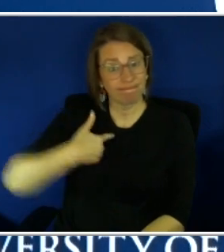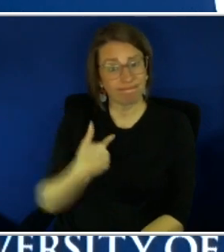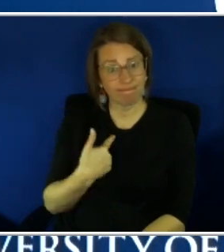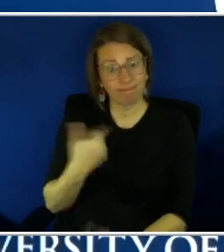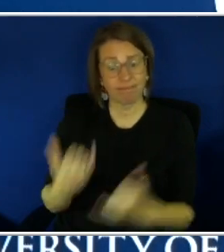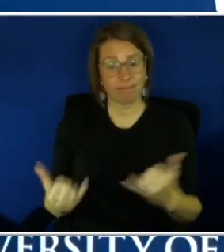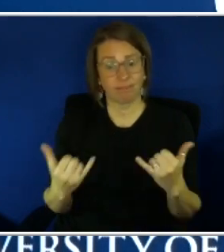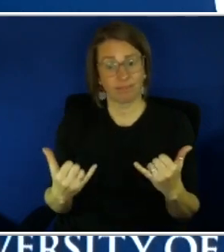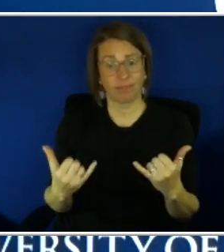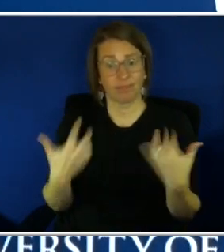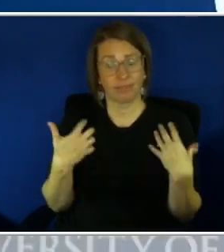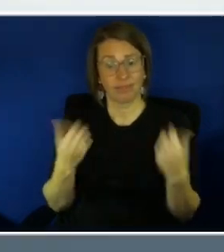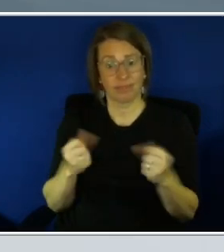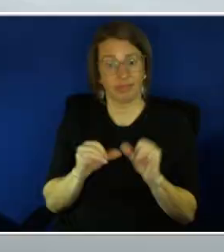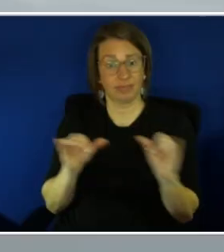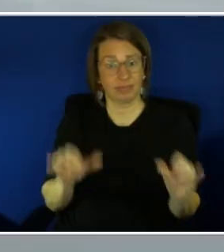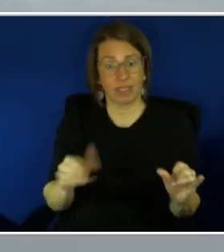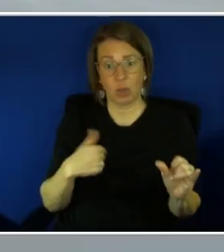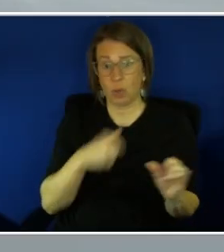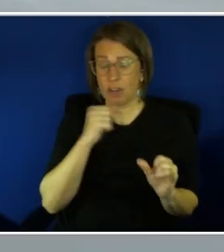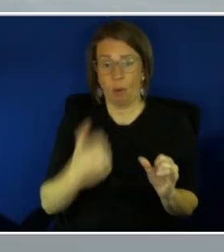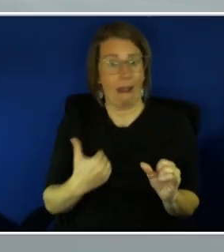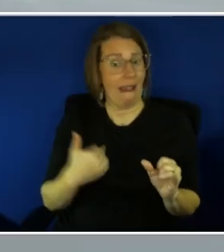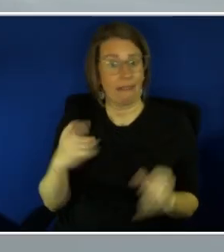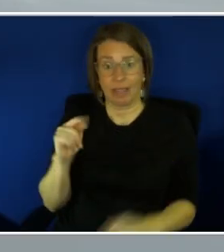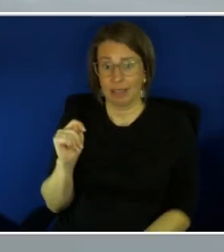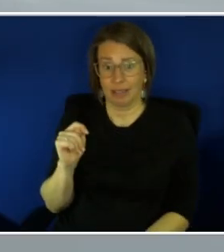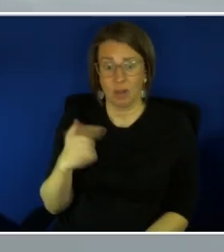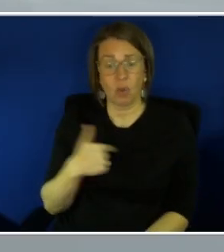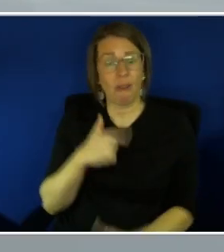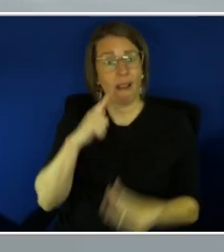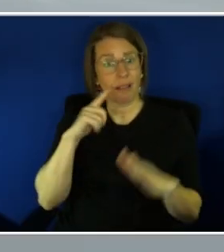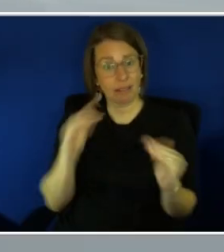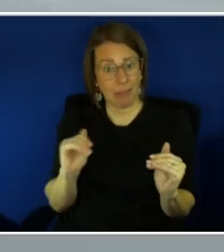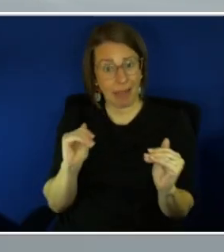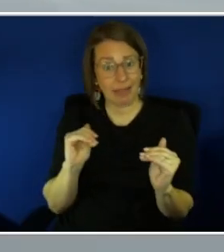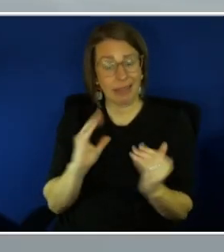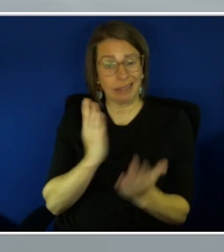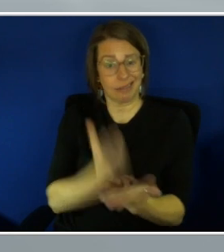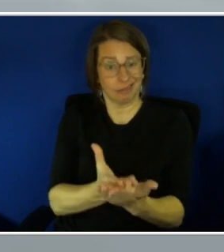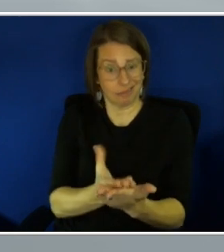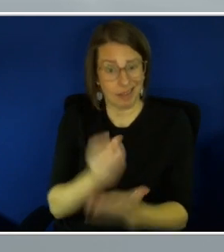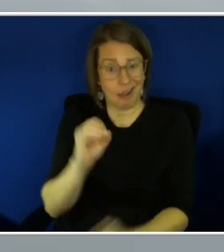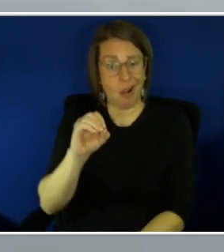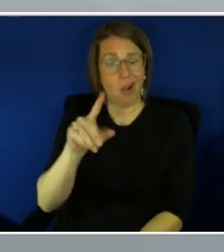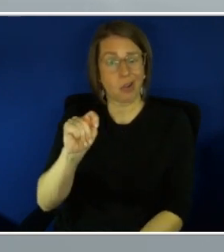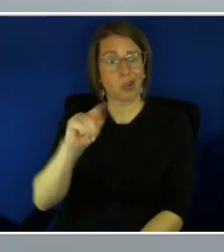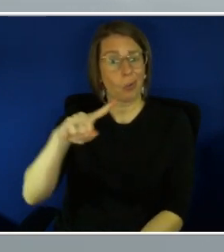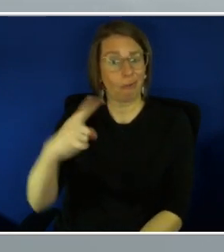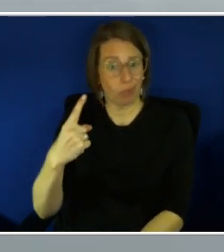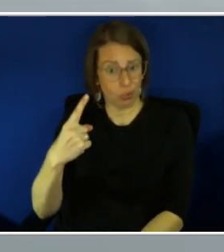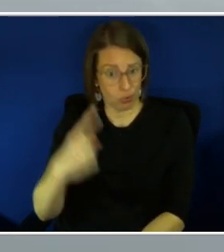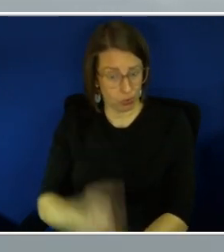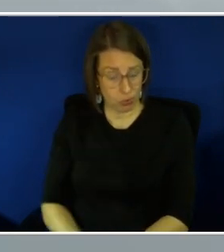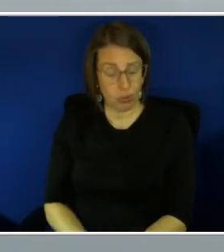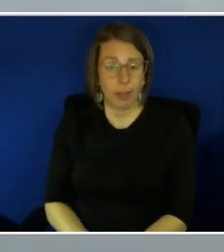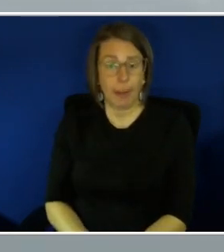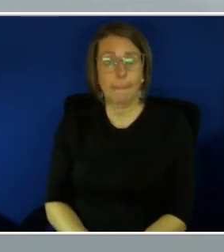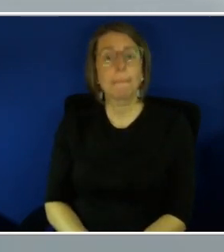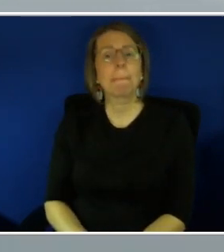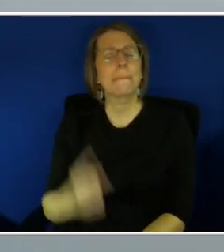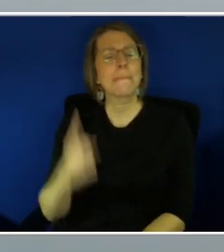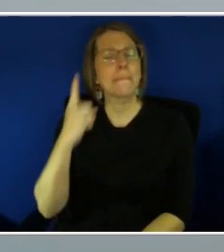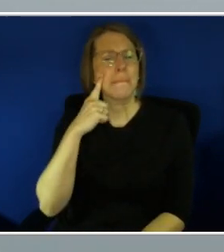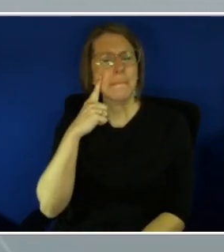the health system, we don't have it. We are expecting it by October 1st. And I think